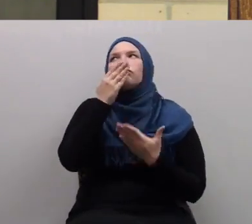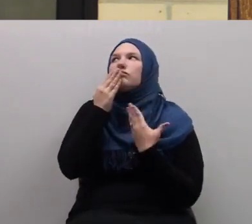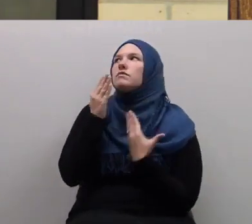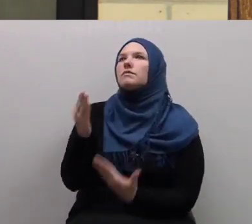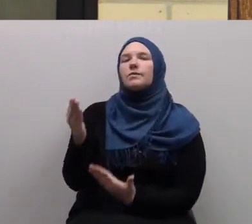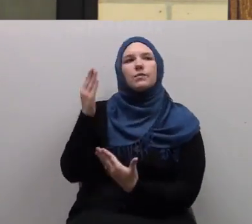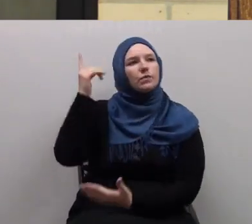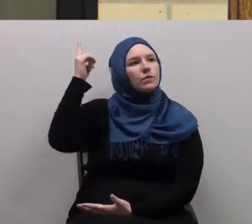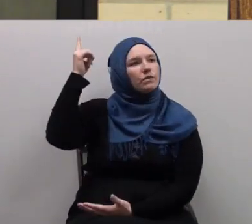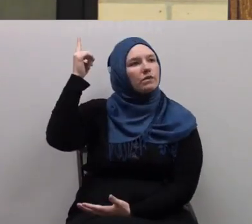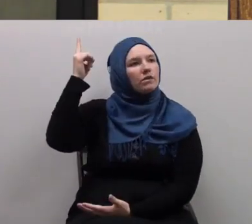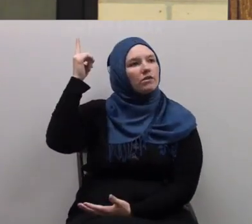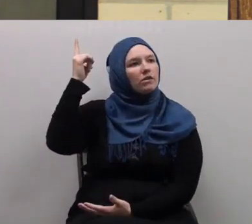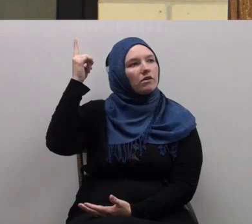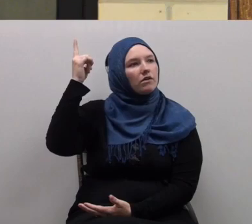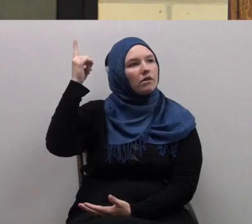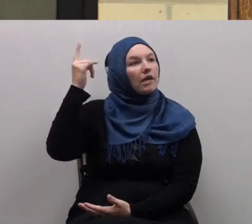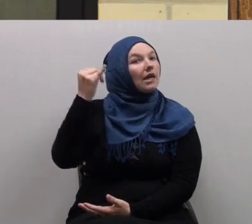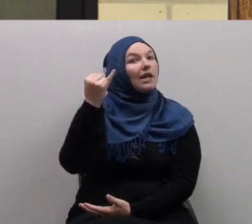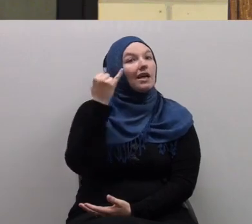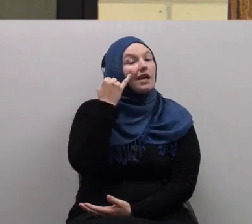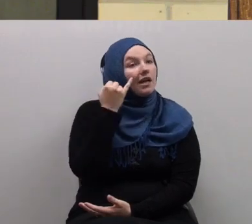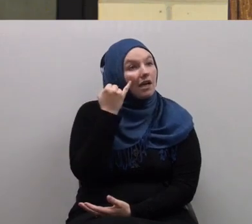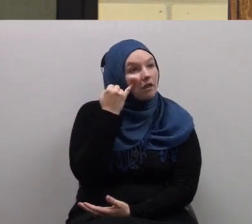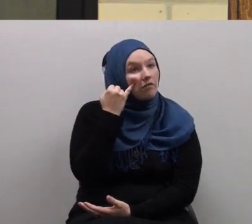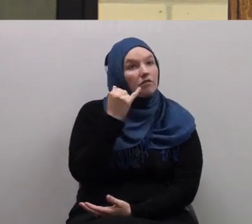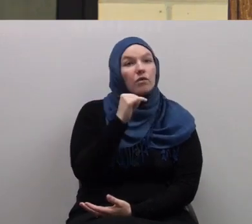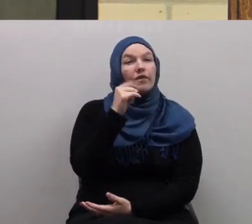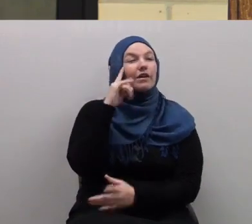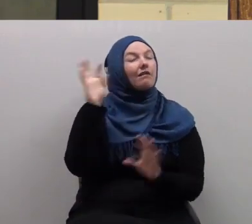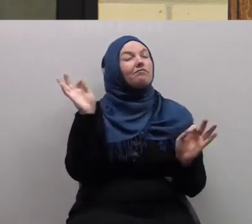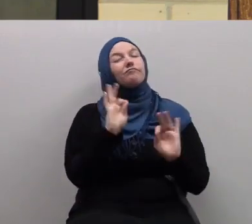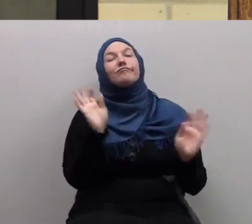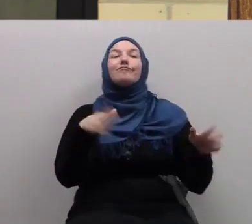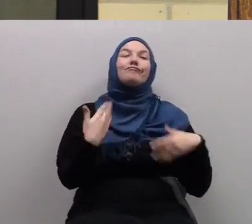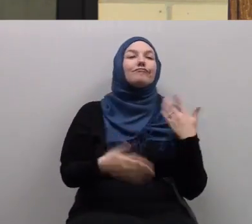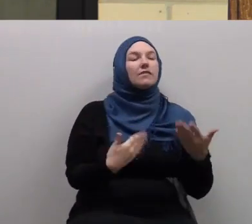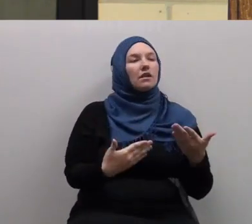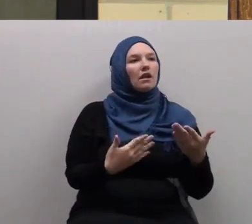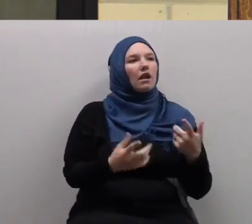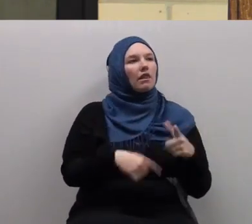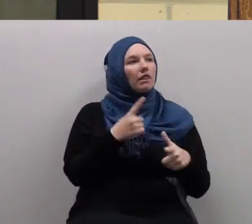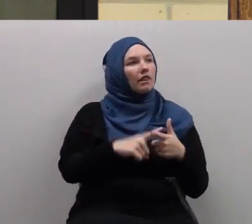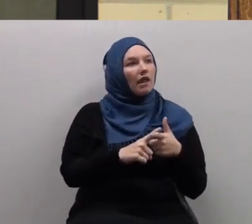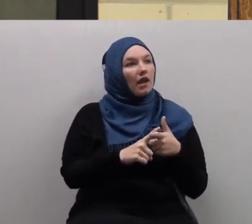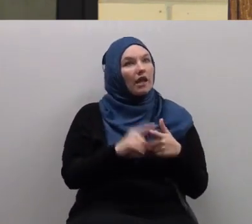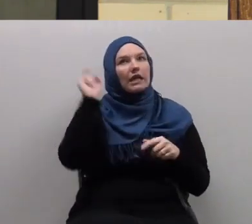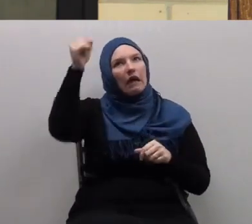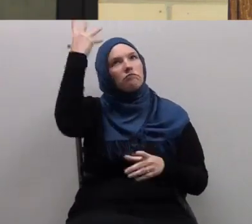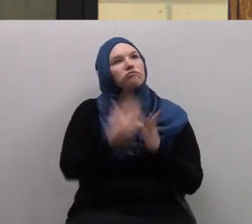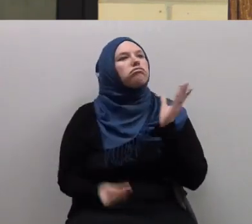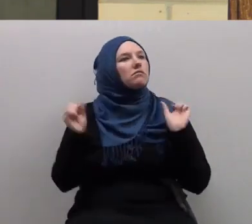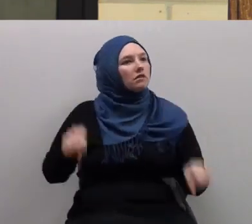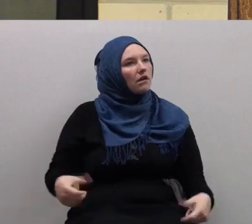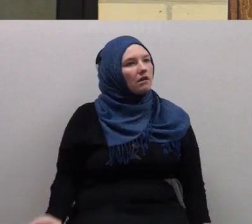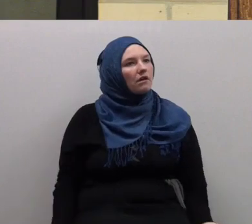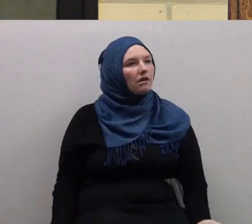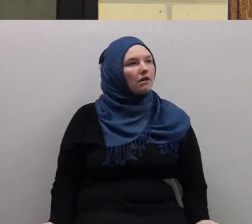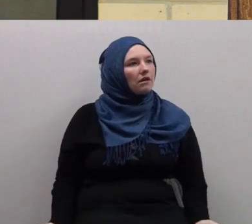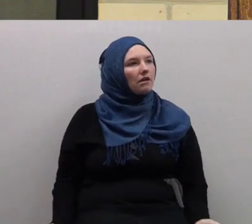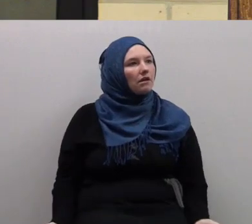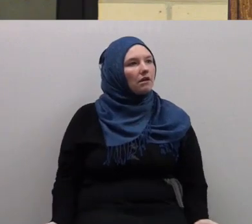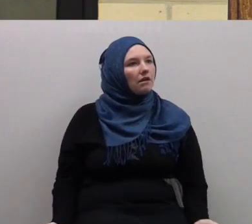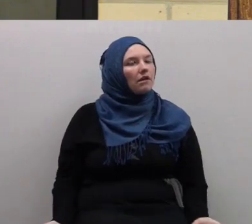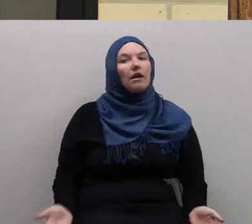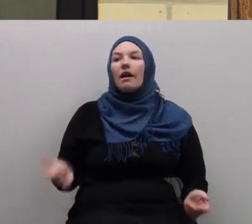you responsible for every gift. We are using all what Allah gives us as